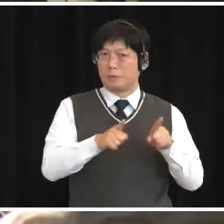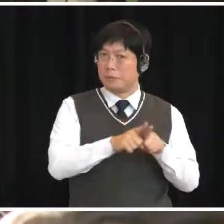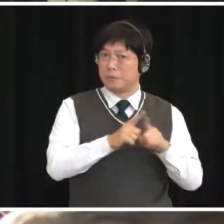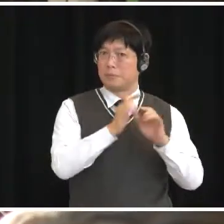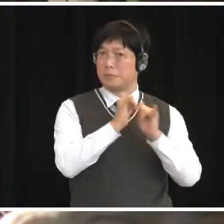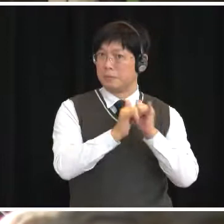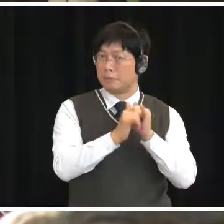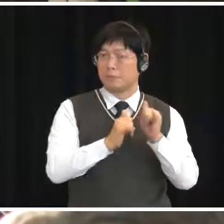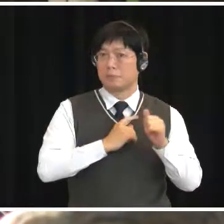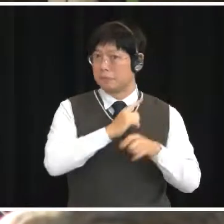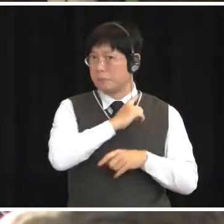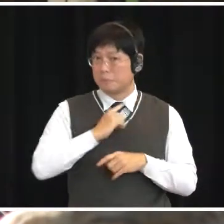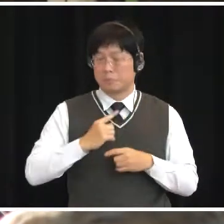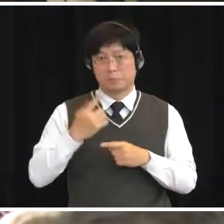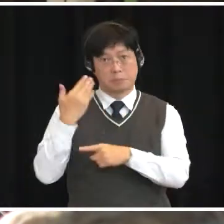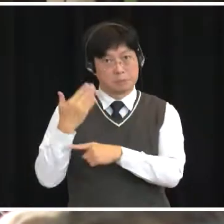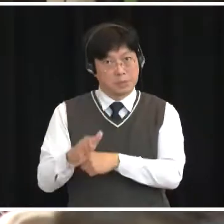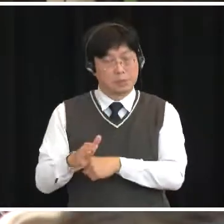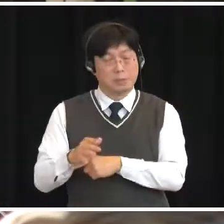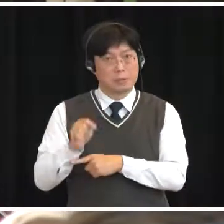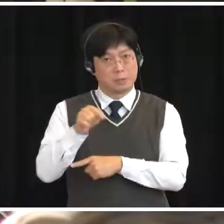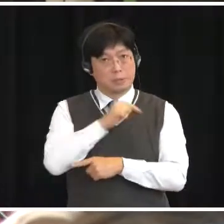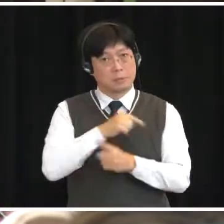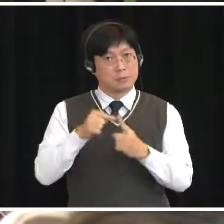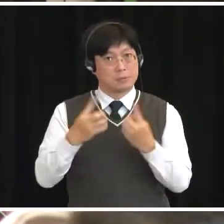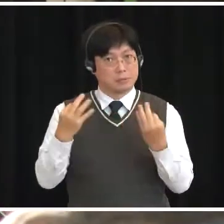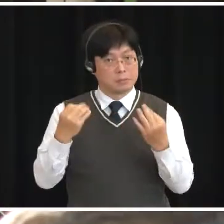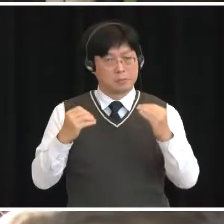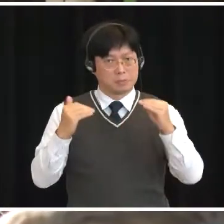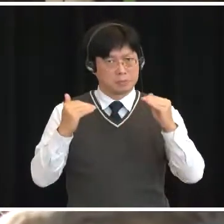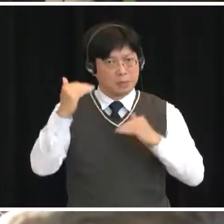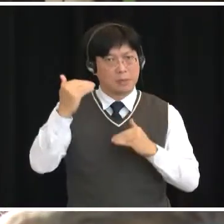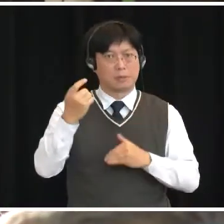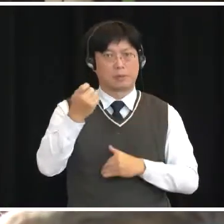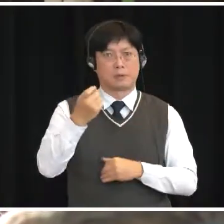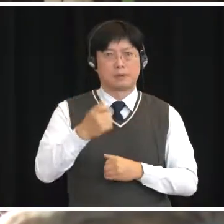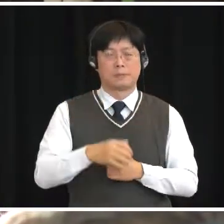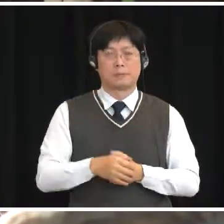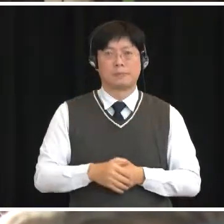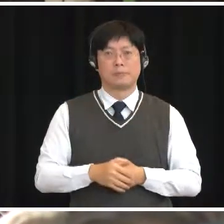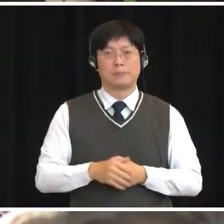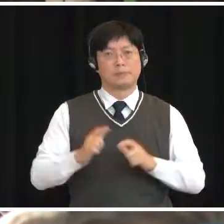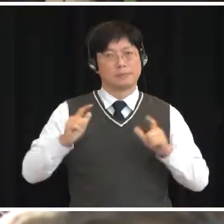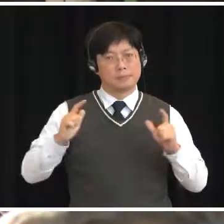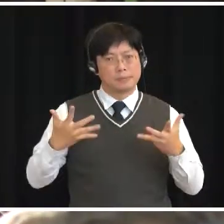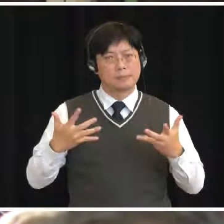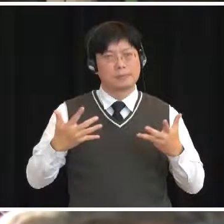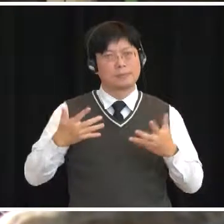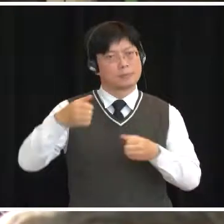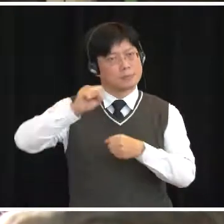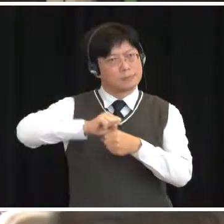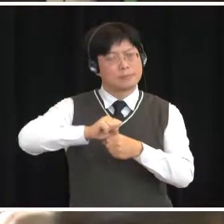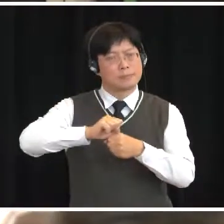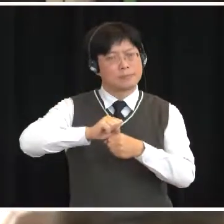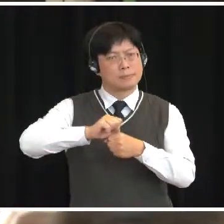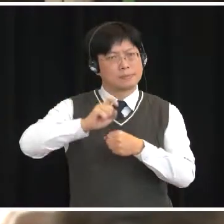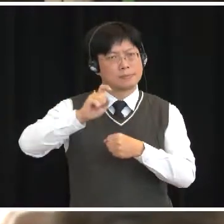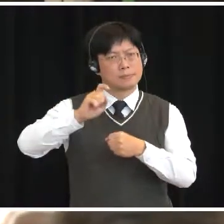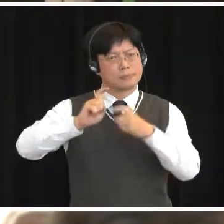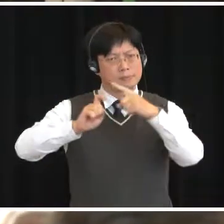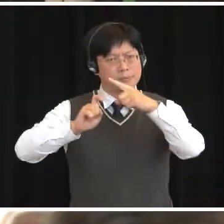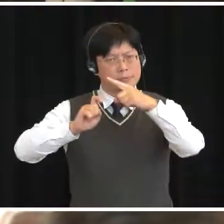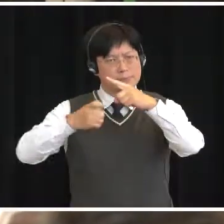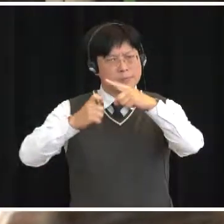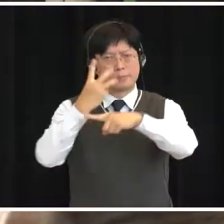for us to tell why or whether or not why the indigenous peoples